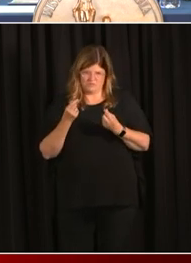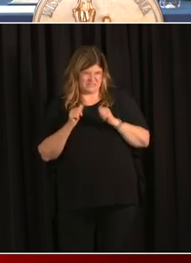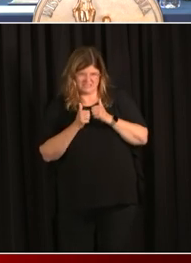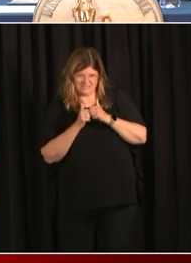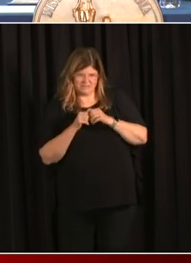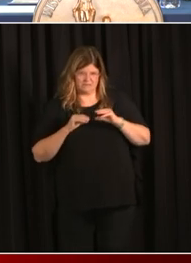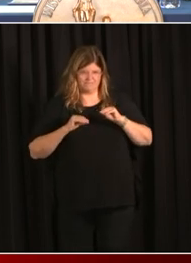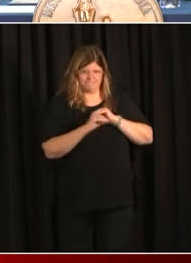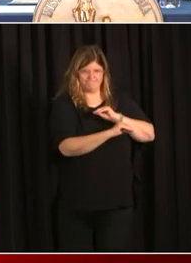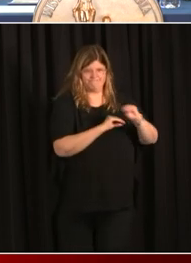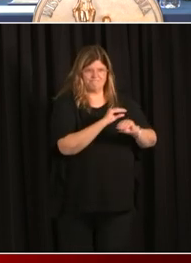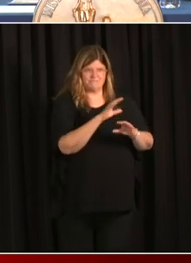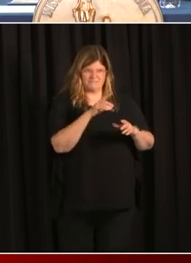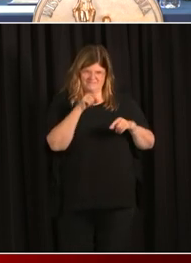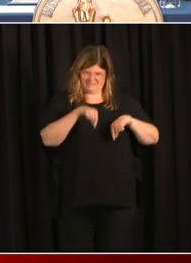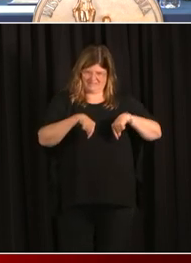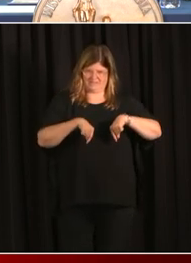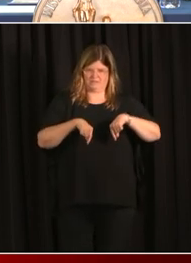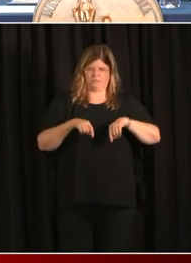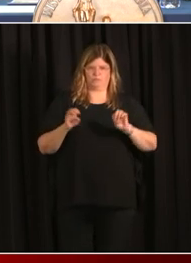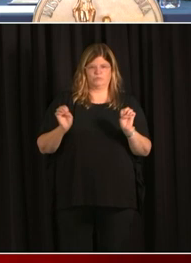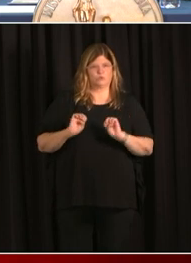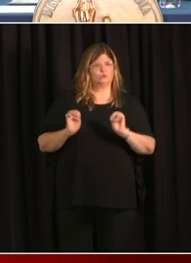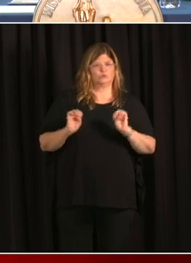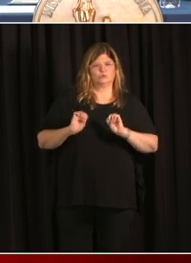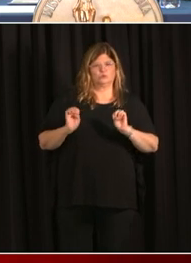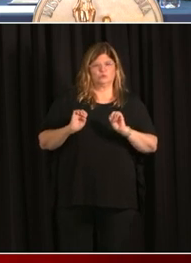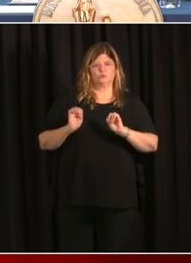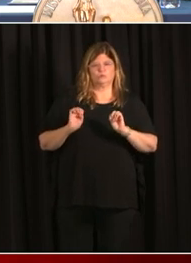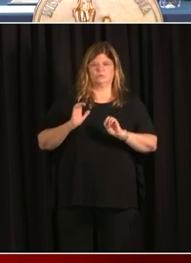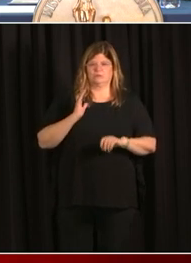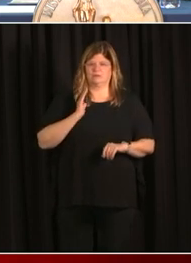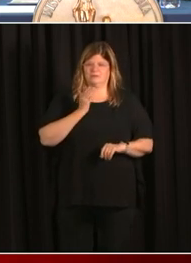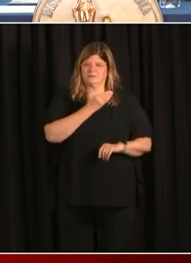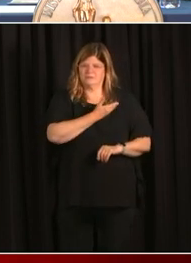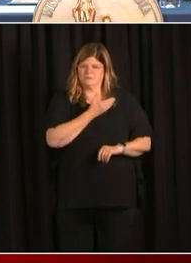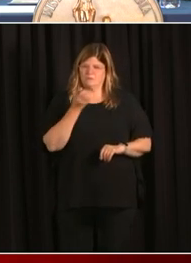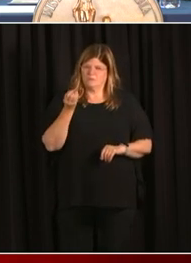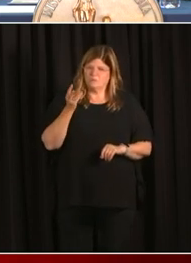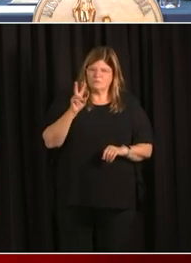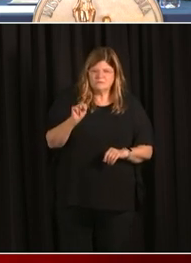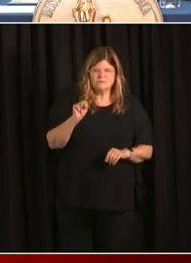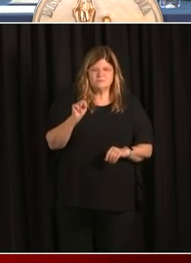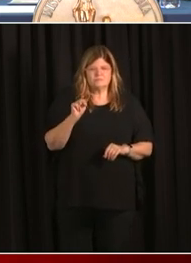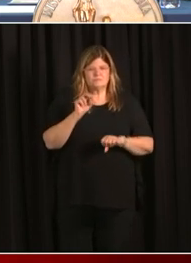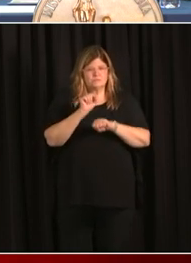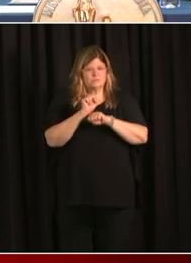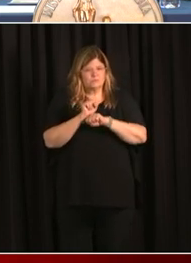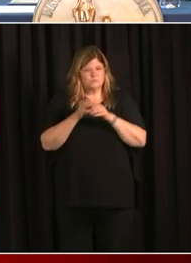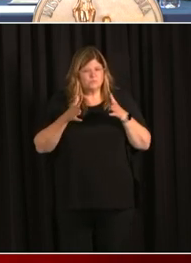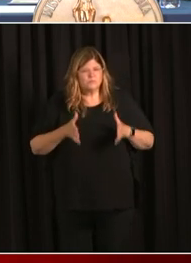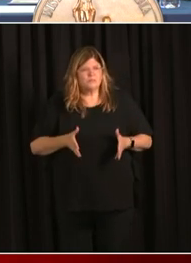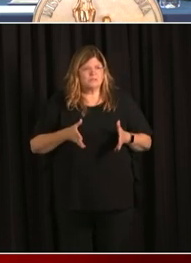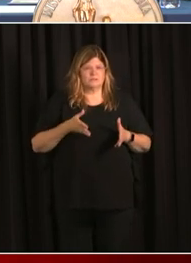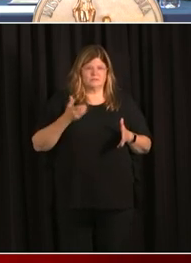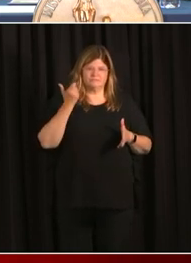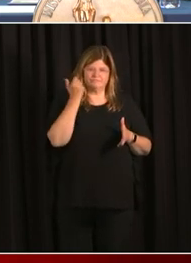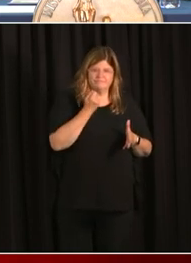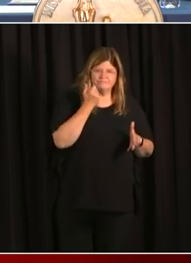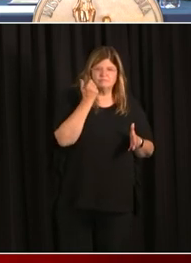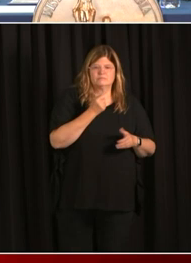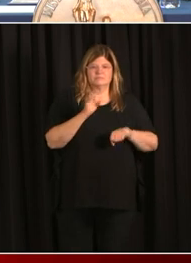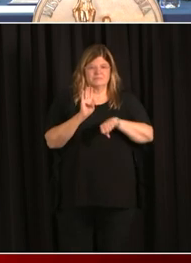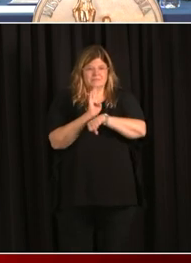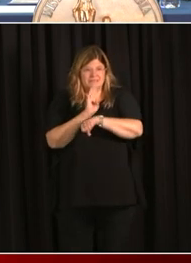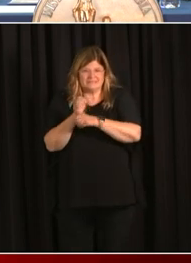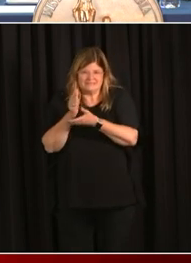to this emergency, for our own personnel costs, business assistance grants,